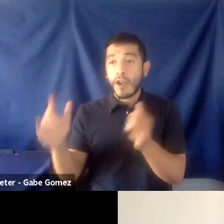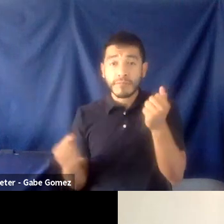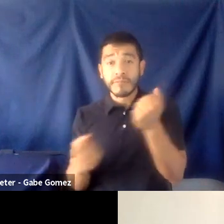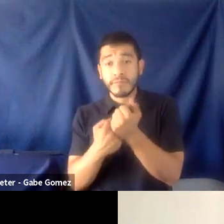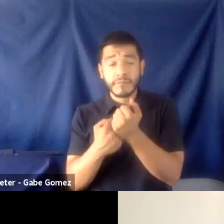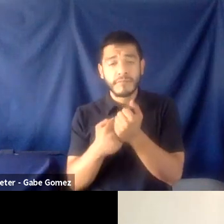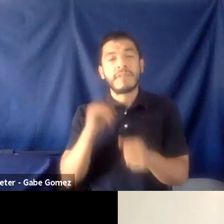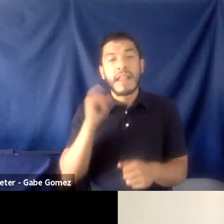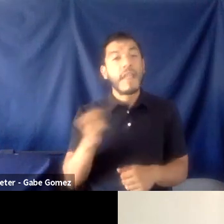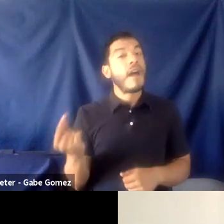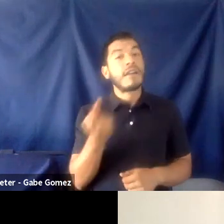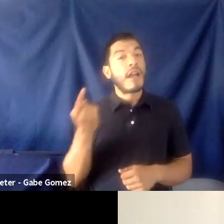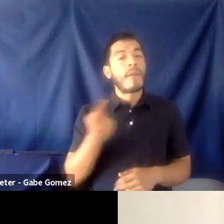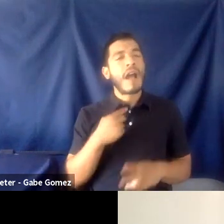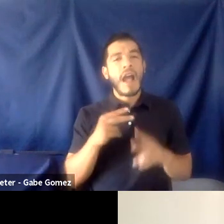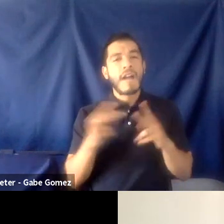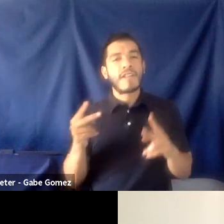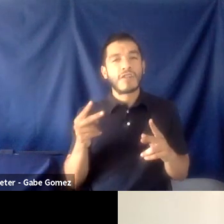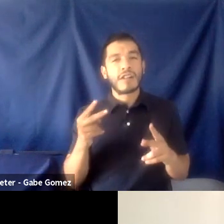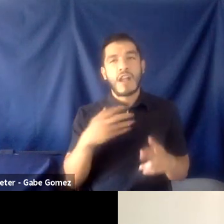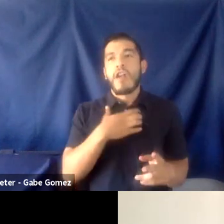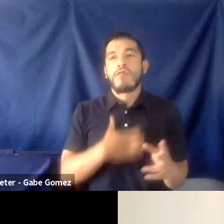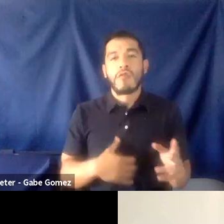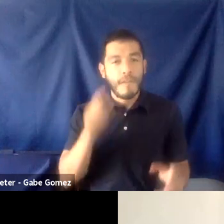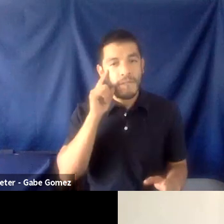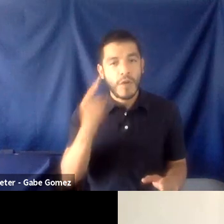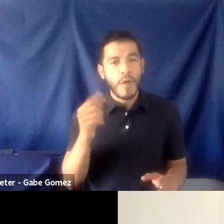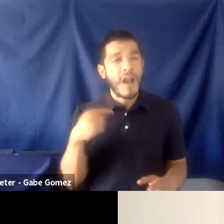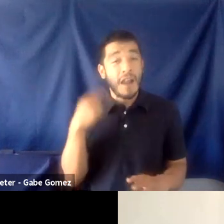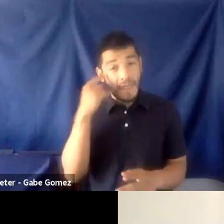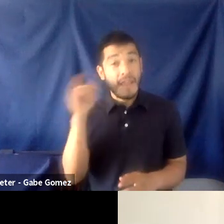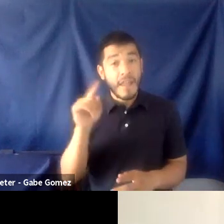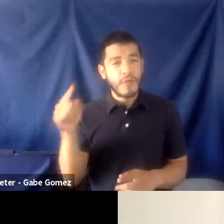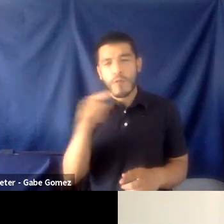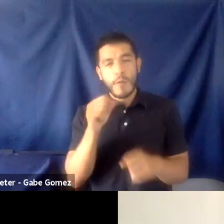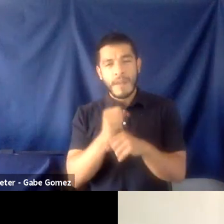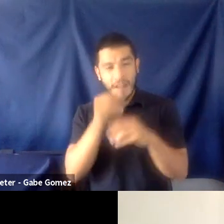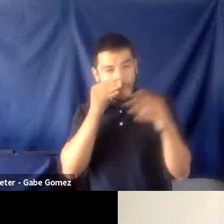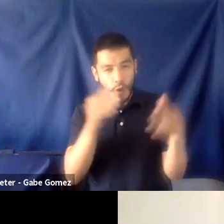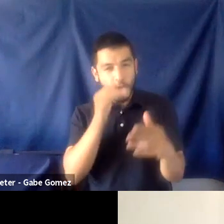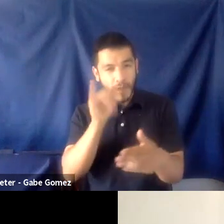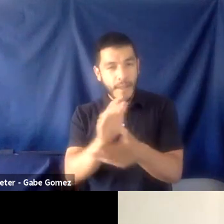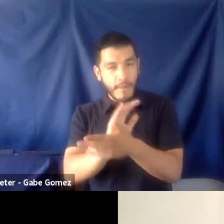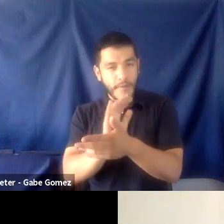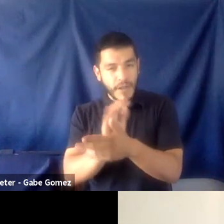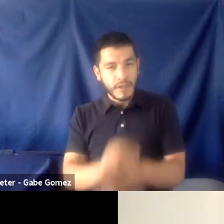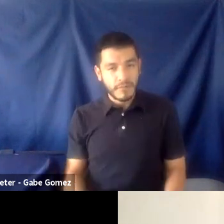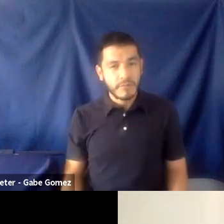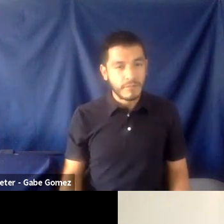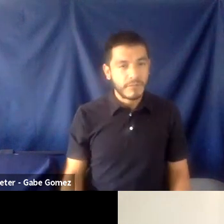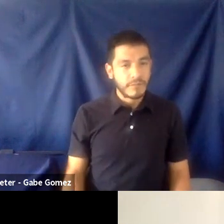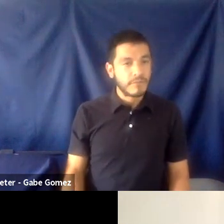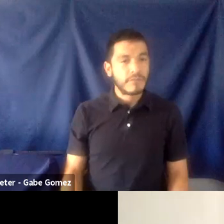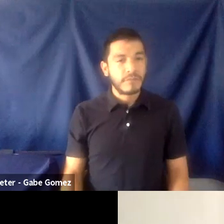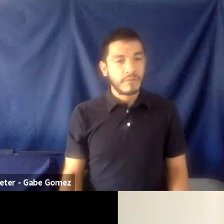was something that I really was craving. And I think that's where we made the focus of the film. And so I